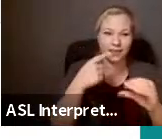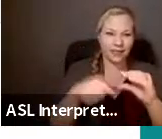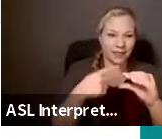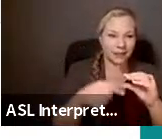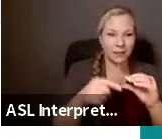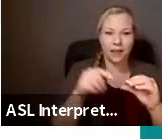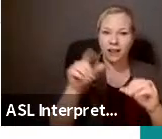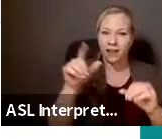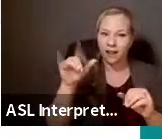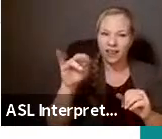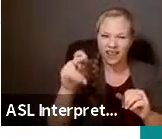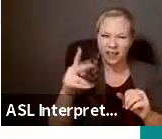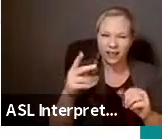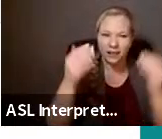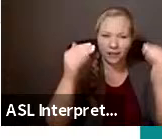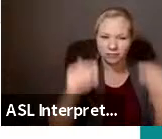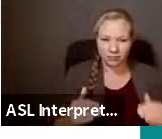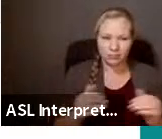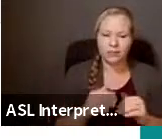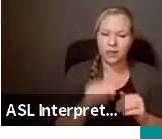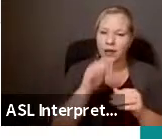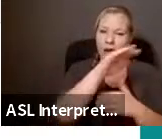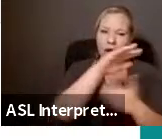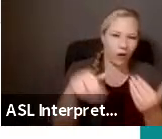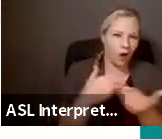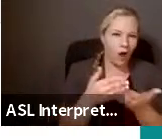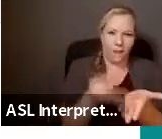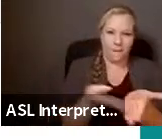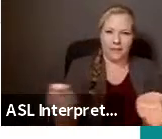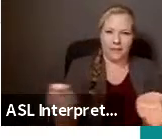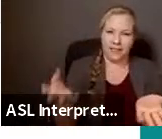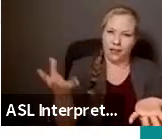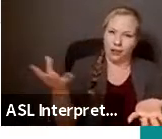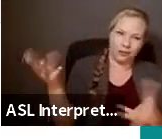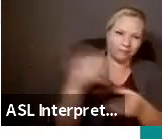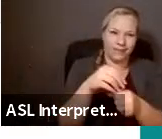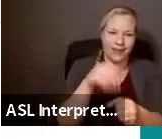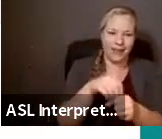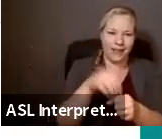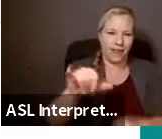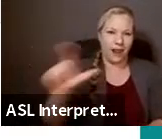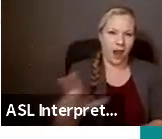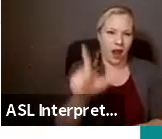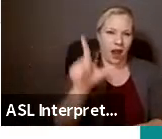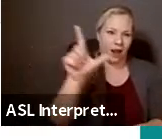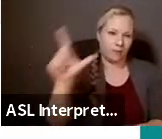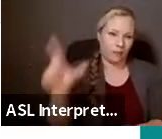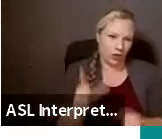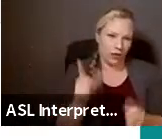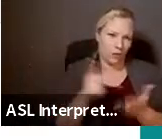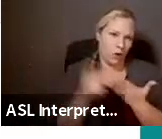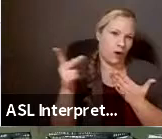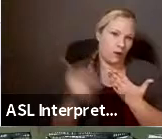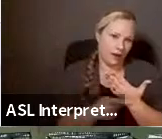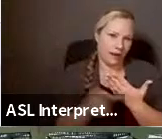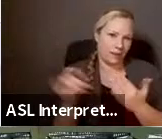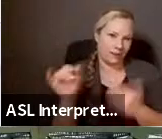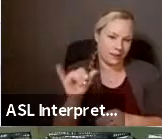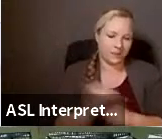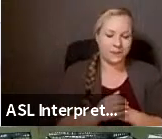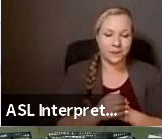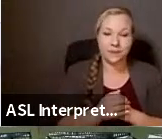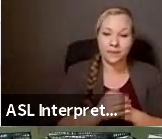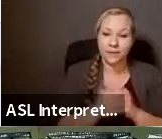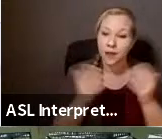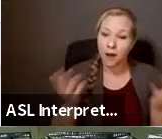library, there's all the other materials from the other working groups as well. So with that,